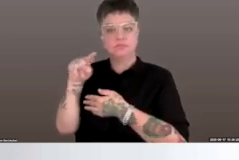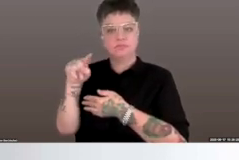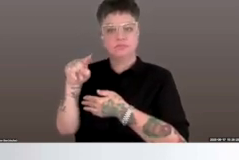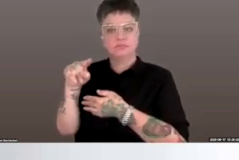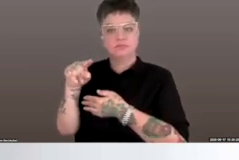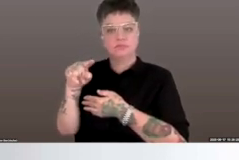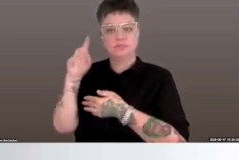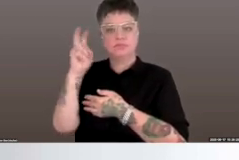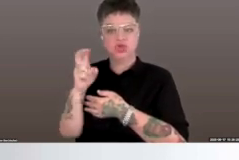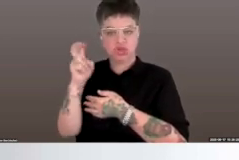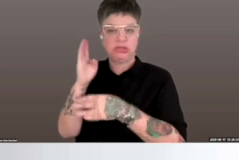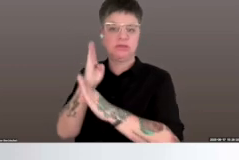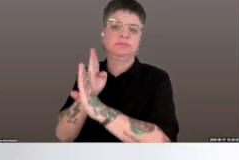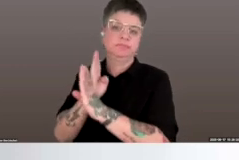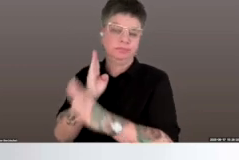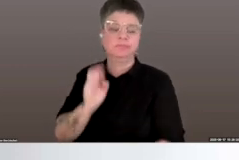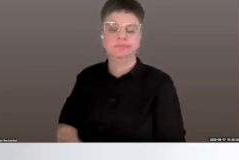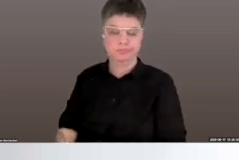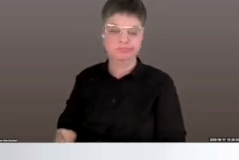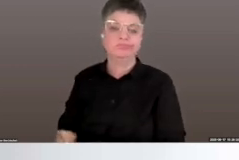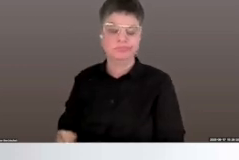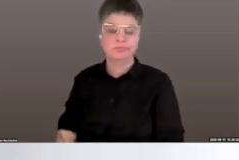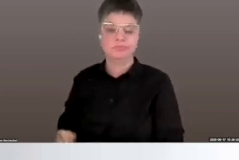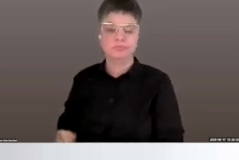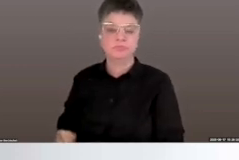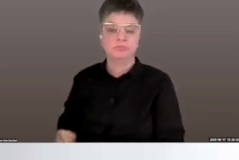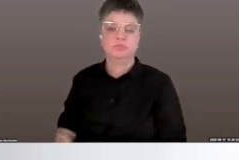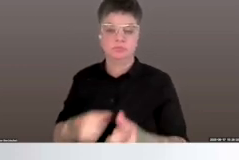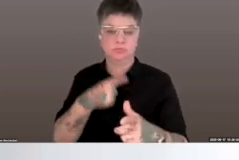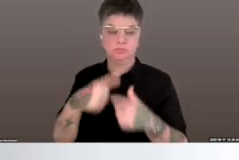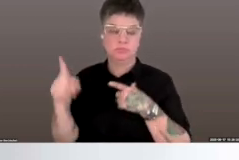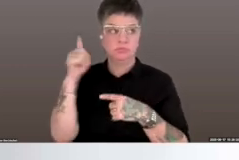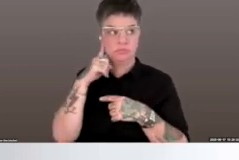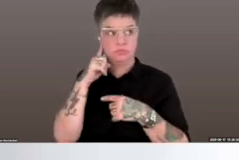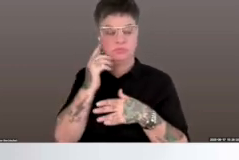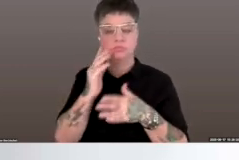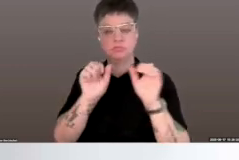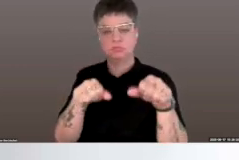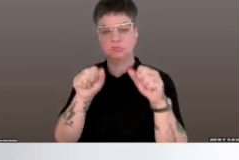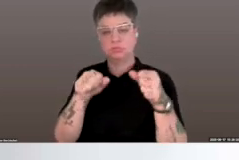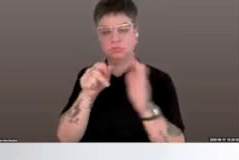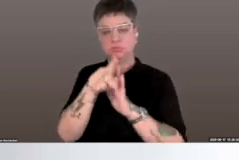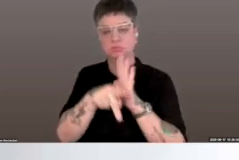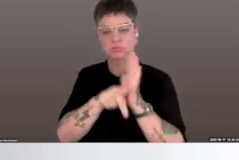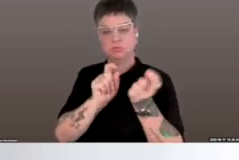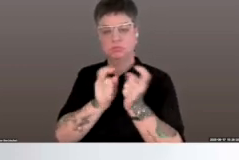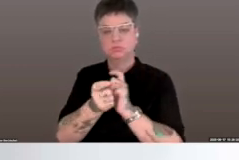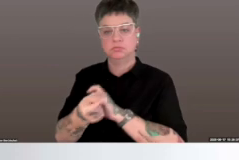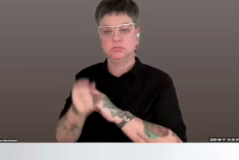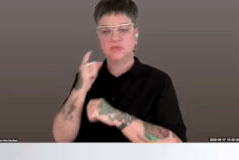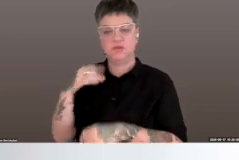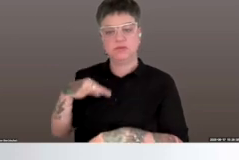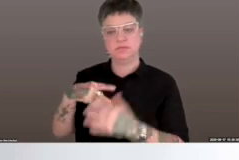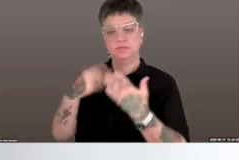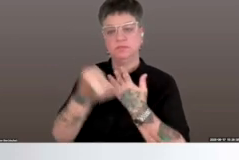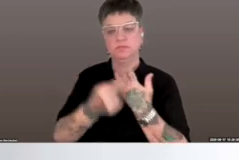clean trucks and buses. And then we've also heard about some potential policy changes for some of our incentive projects for